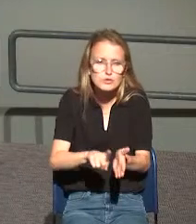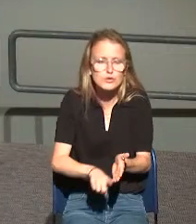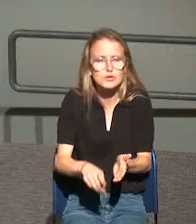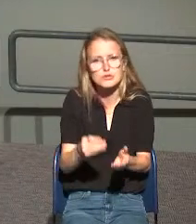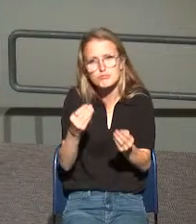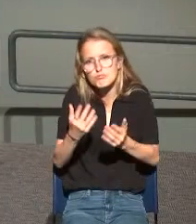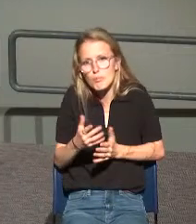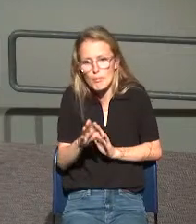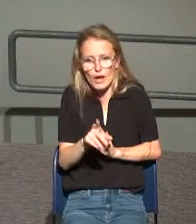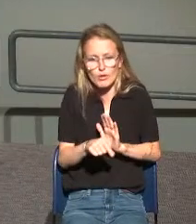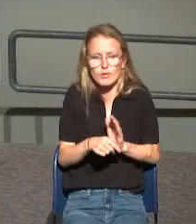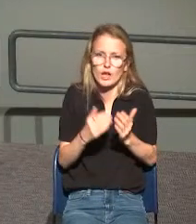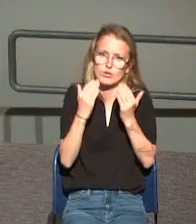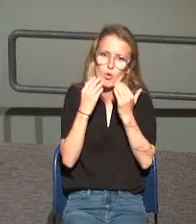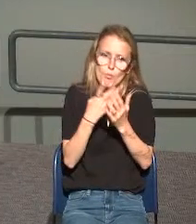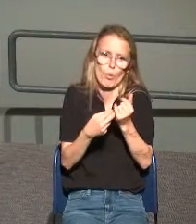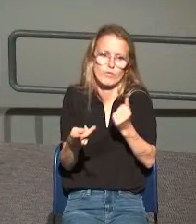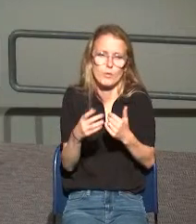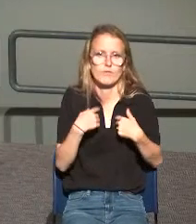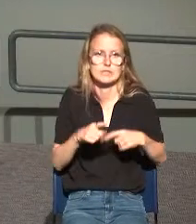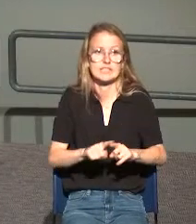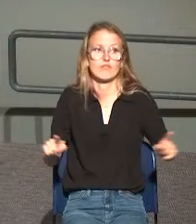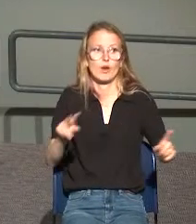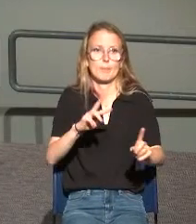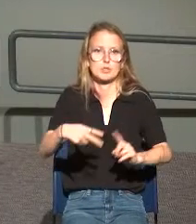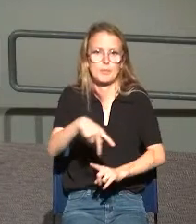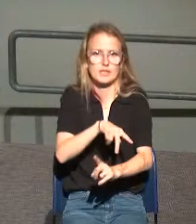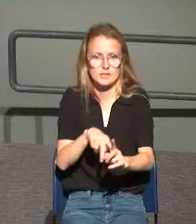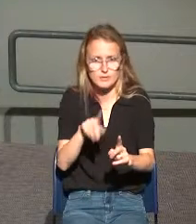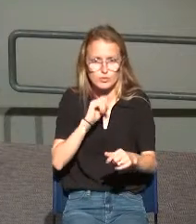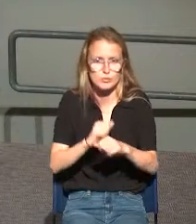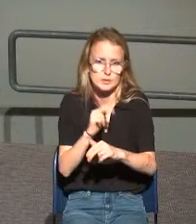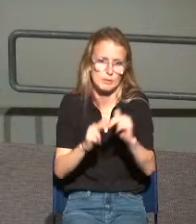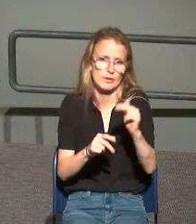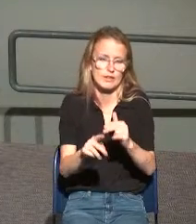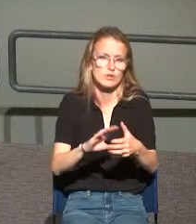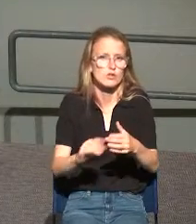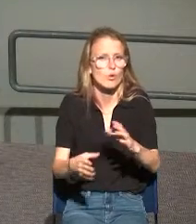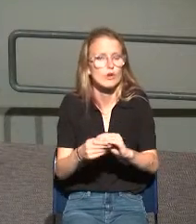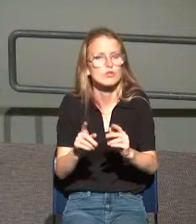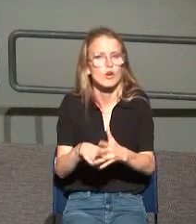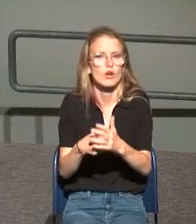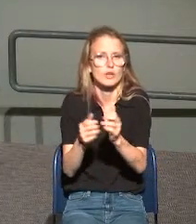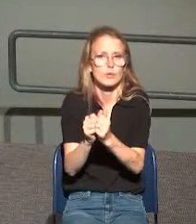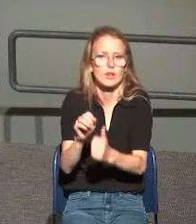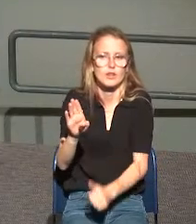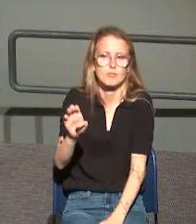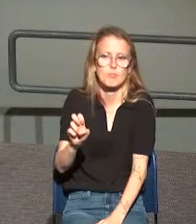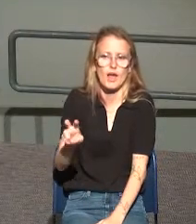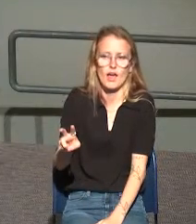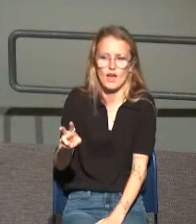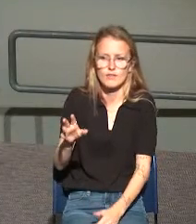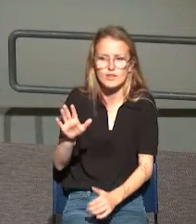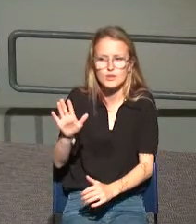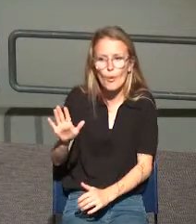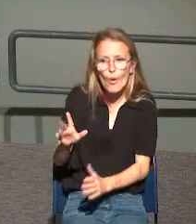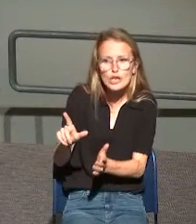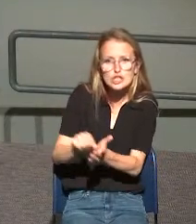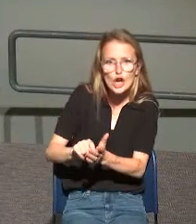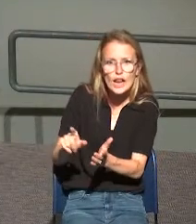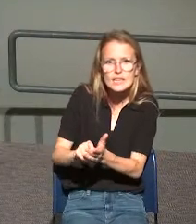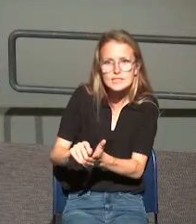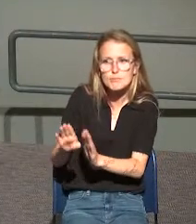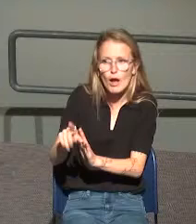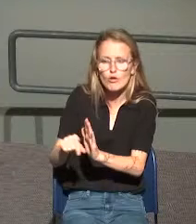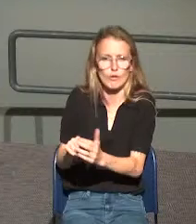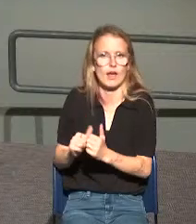said, you both have very different perspective in putting this story together. So Bev, starting with you, coming from your background more on the journalism side, how did